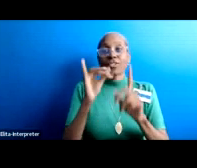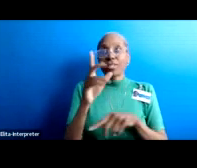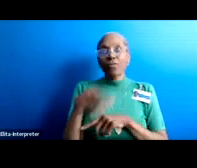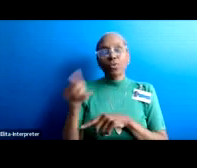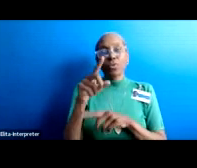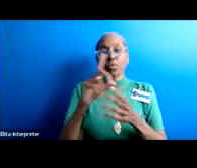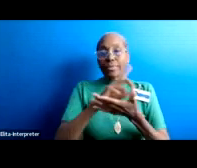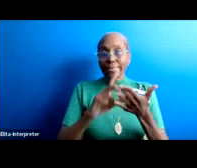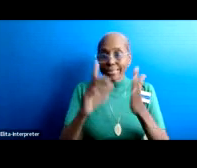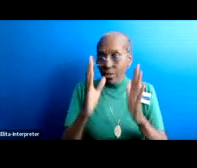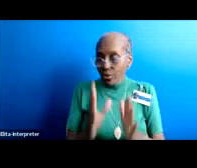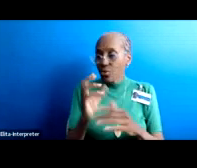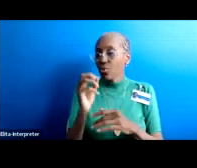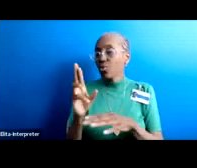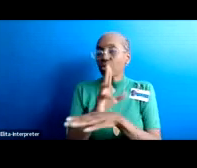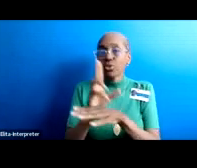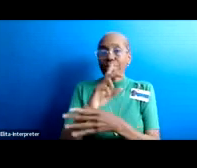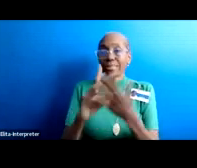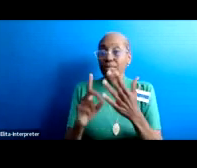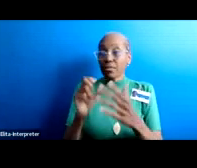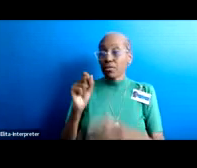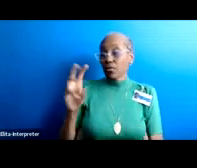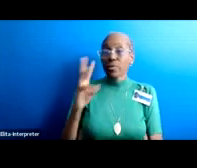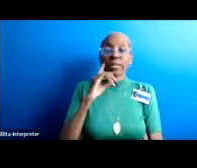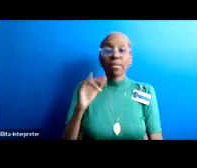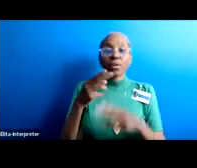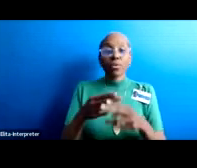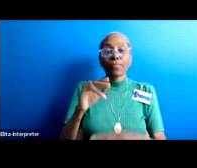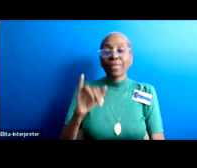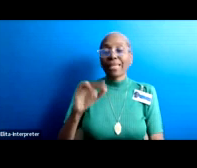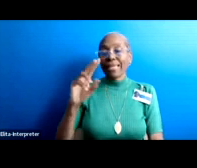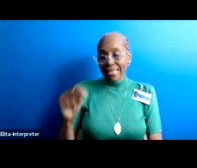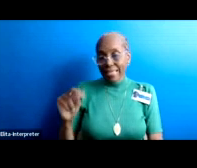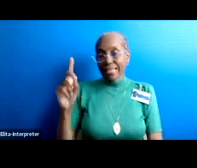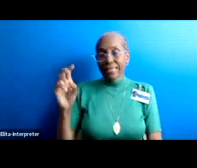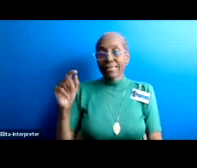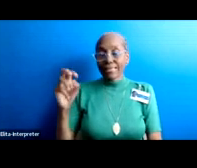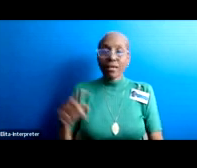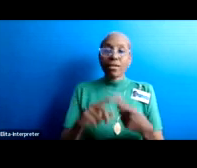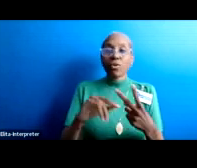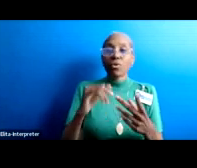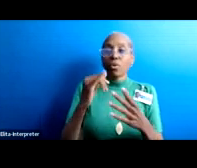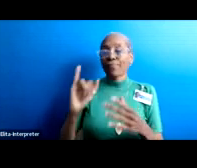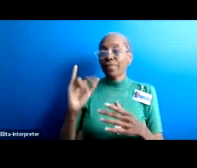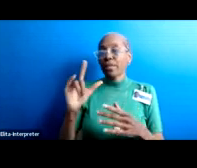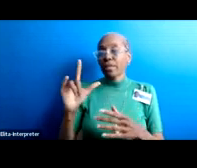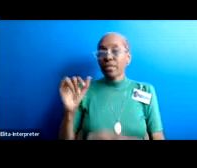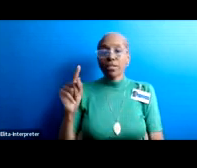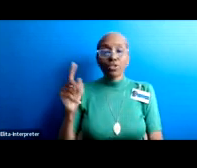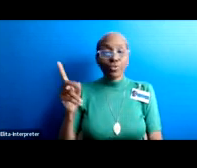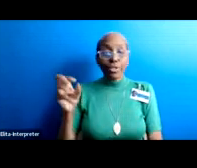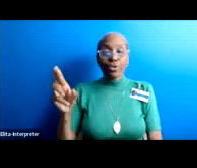are a designer or use design software such as InDesign or Illustrator, is to avoid